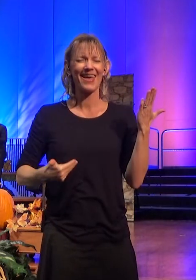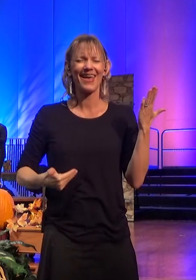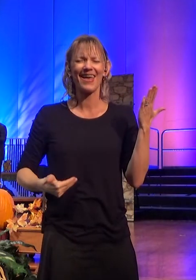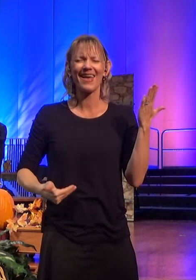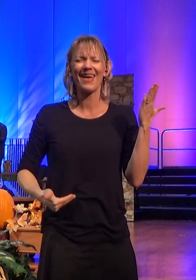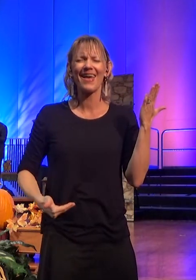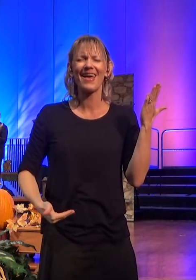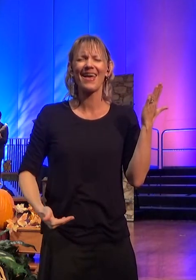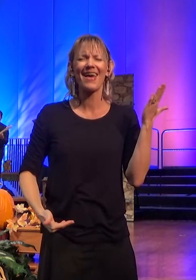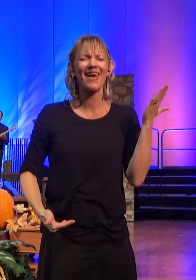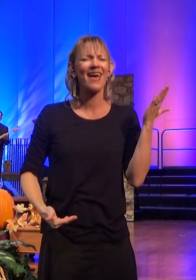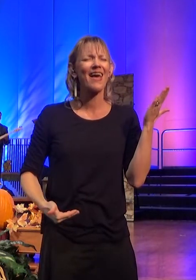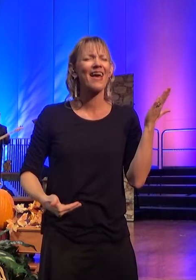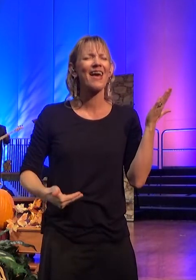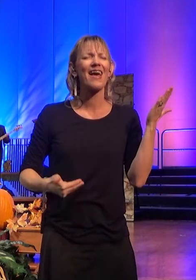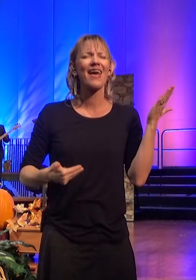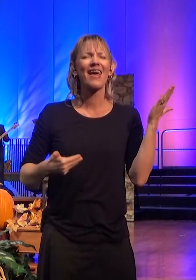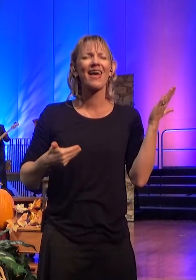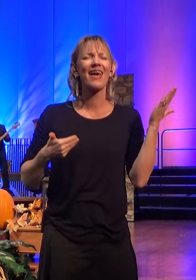I